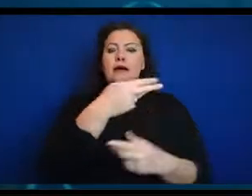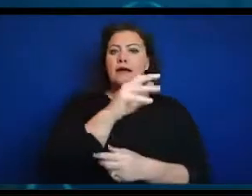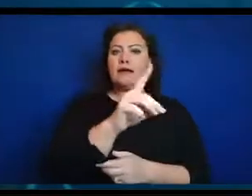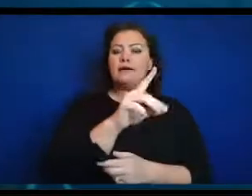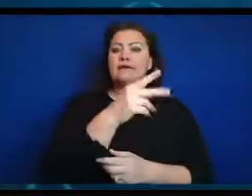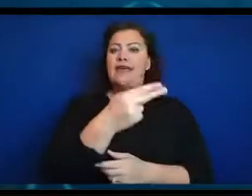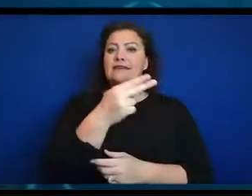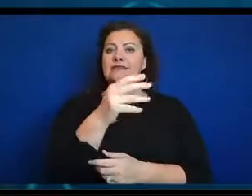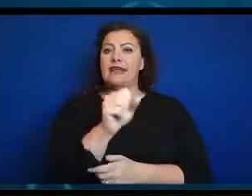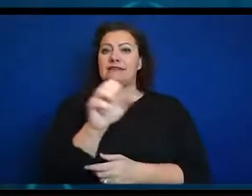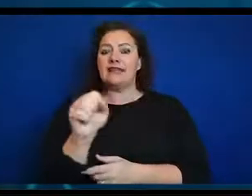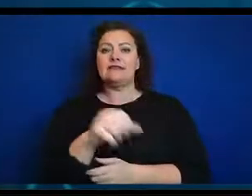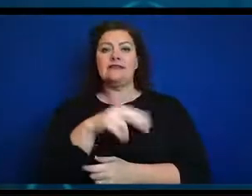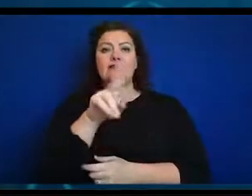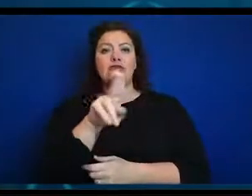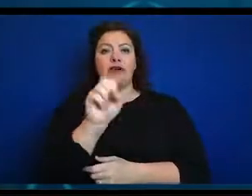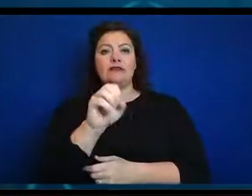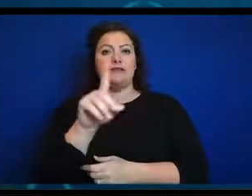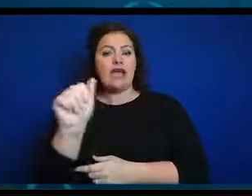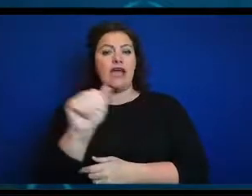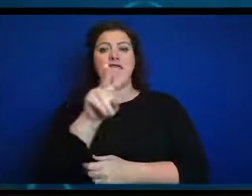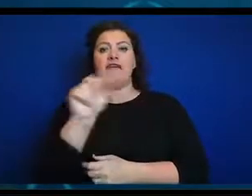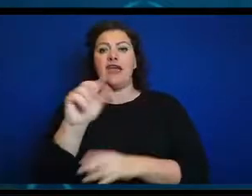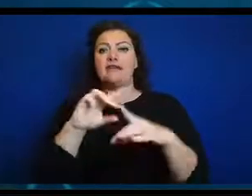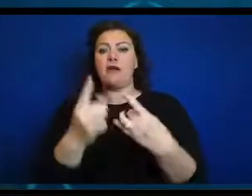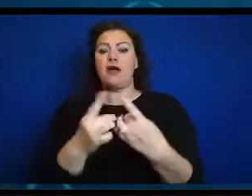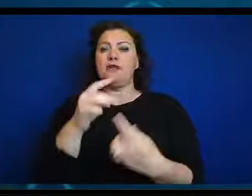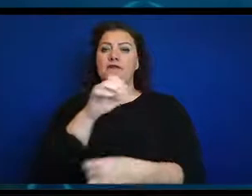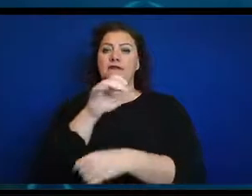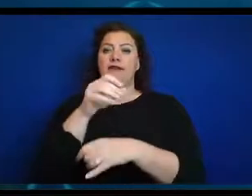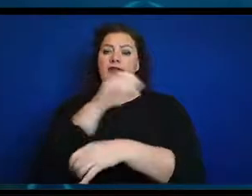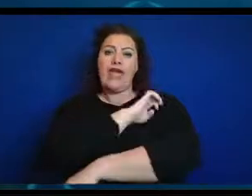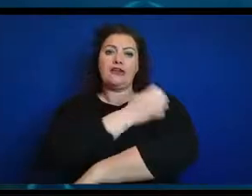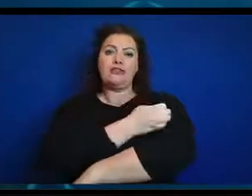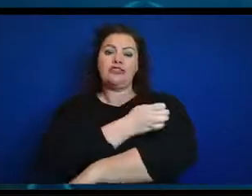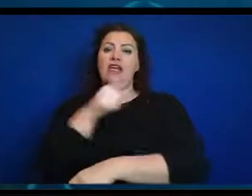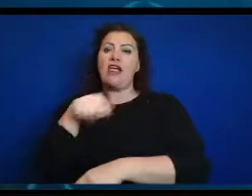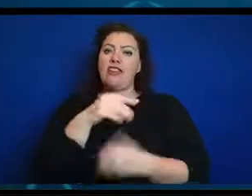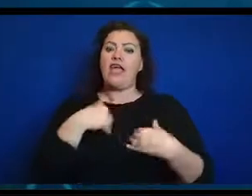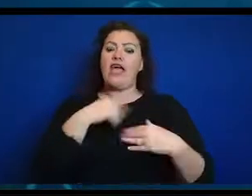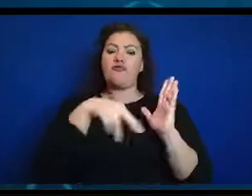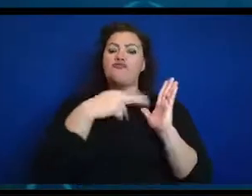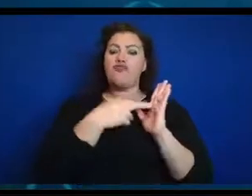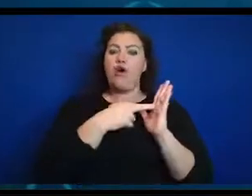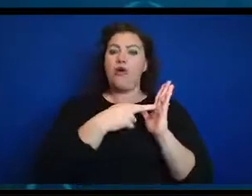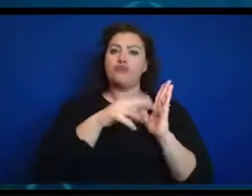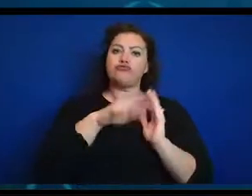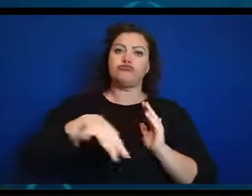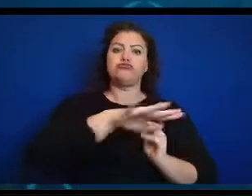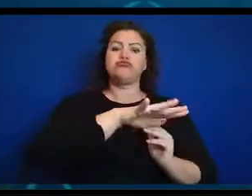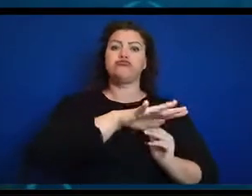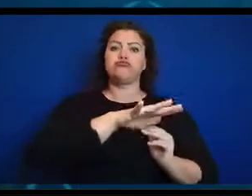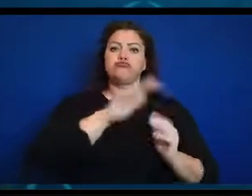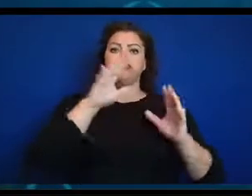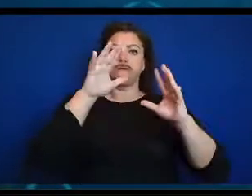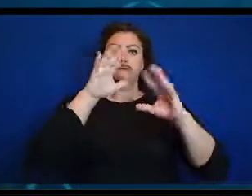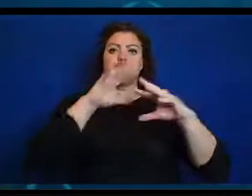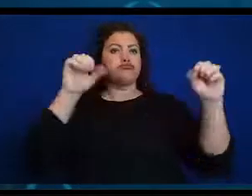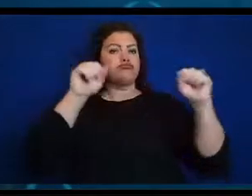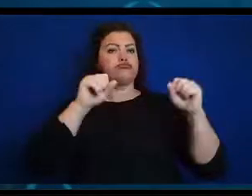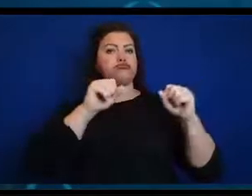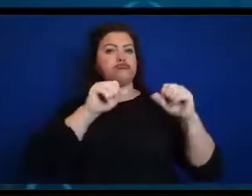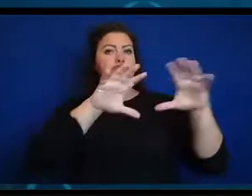HHS, USDA, the VA, the Department of Energy have a role across the executive branch, the White House should take the lead and create a